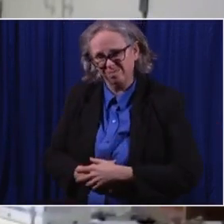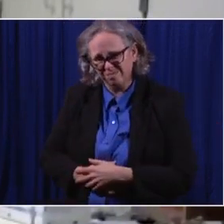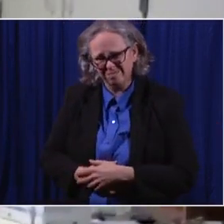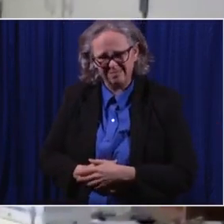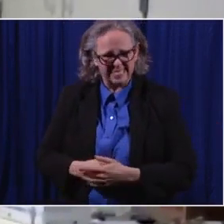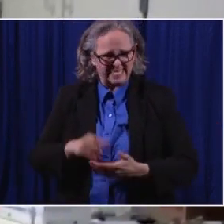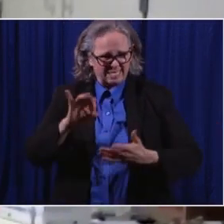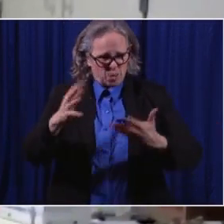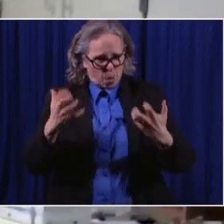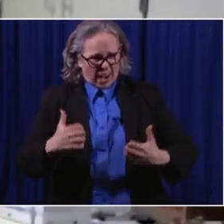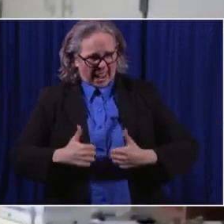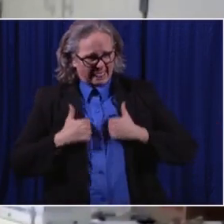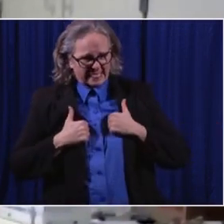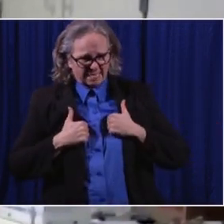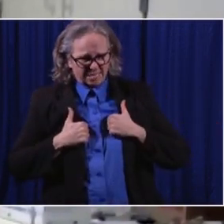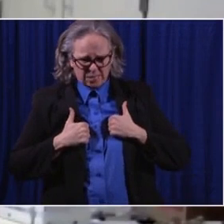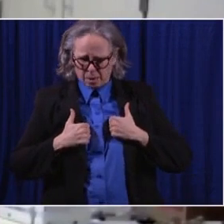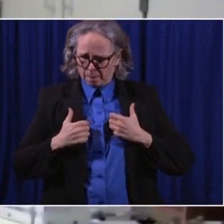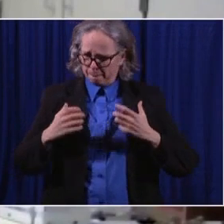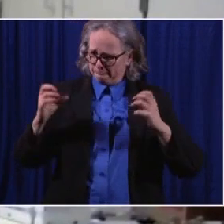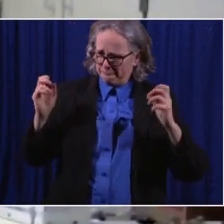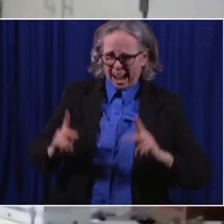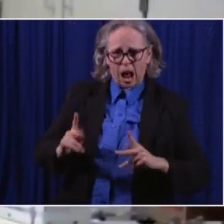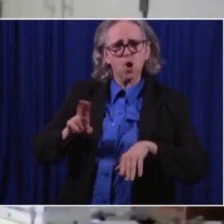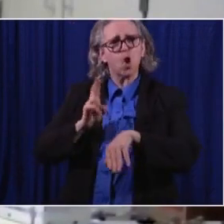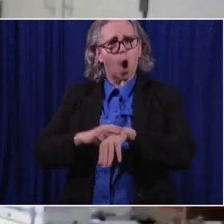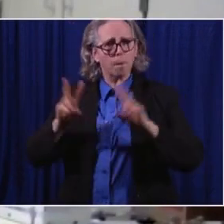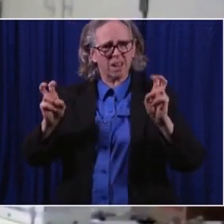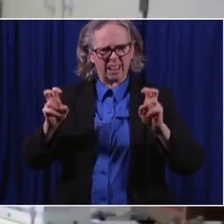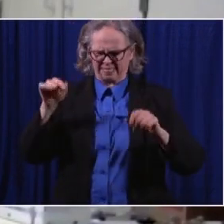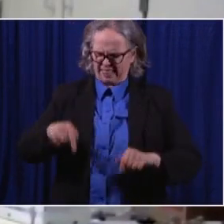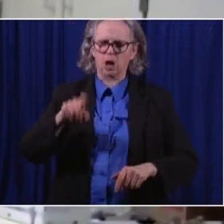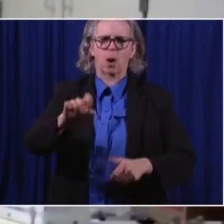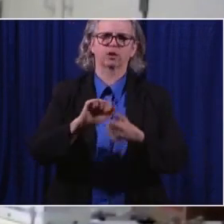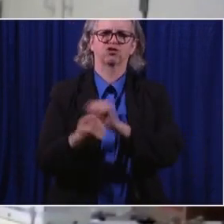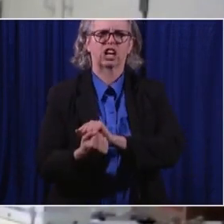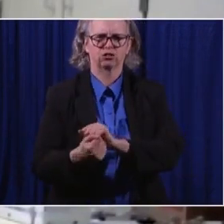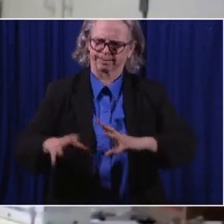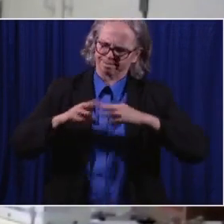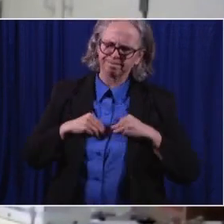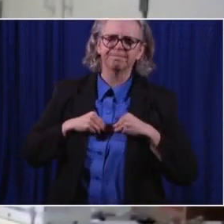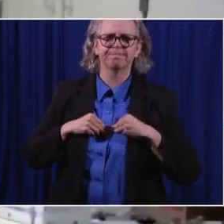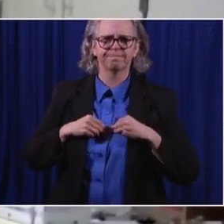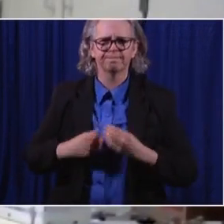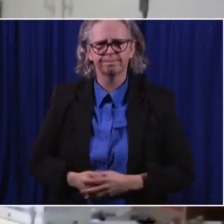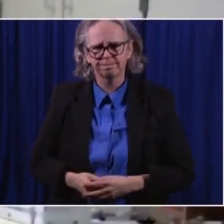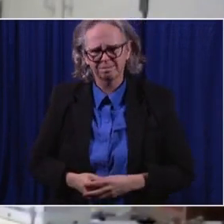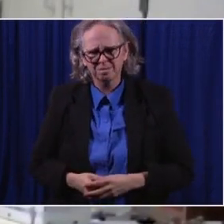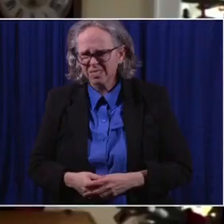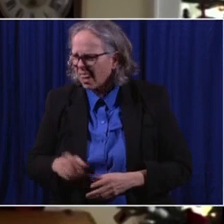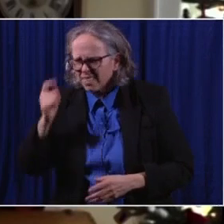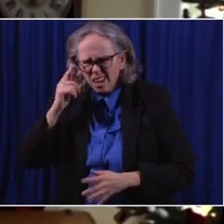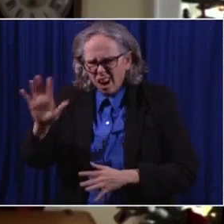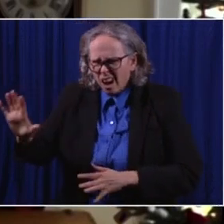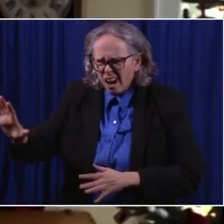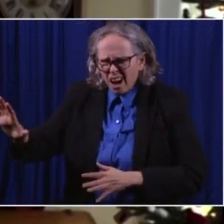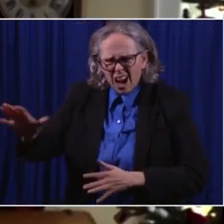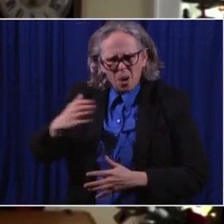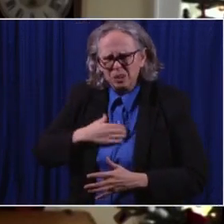with this is the way we can make it possible. Well, I wish your children the best. I wish you the